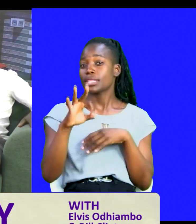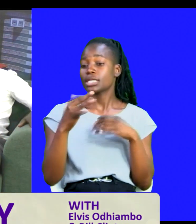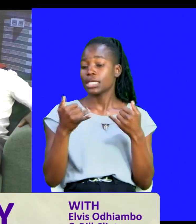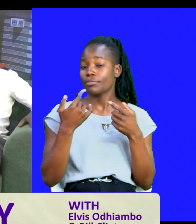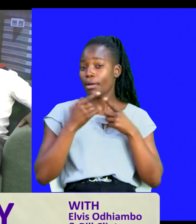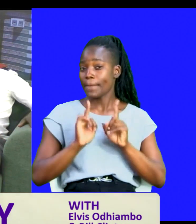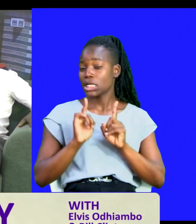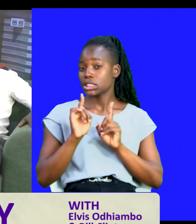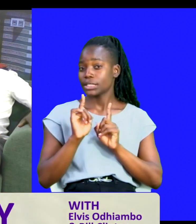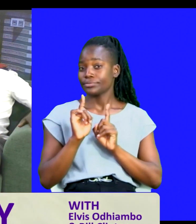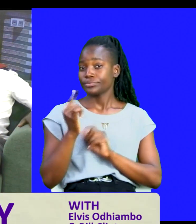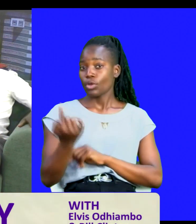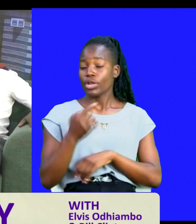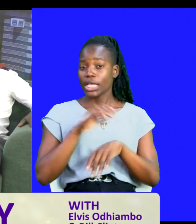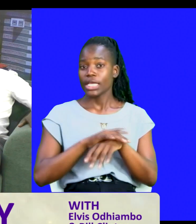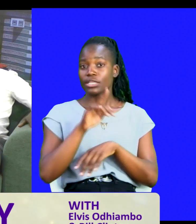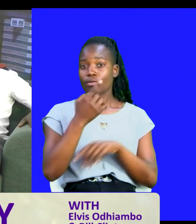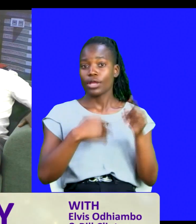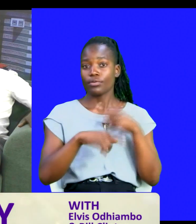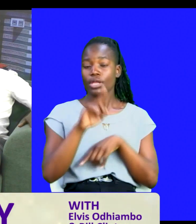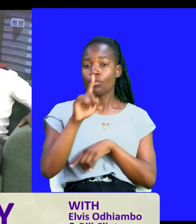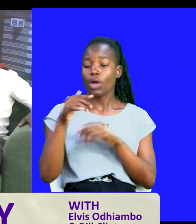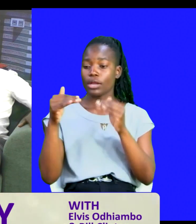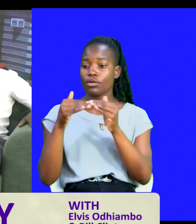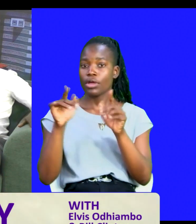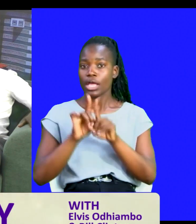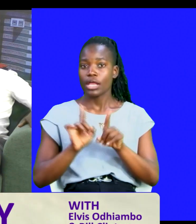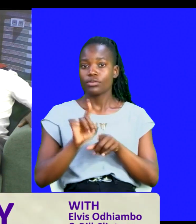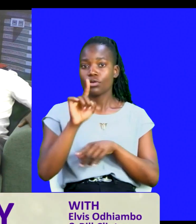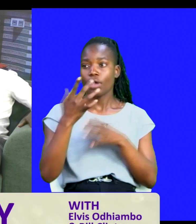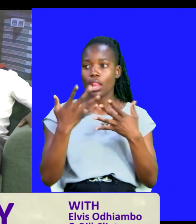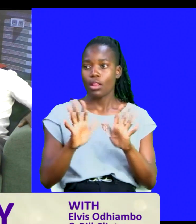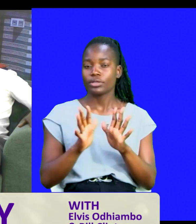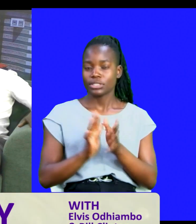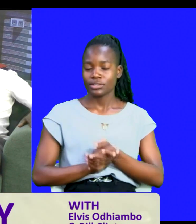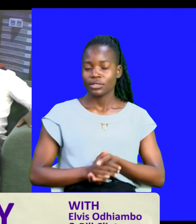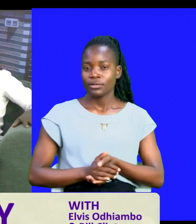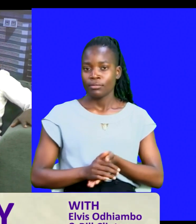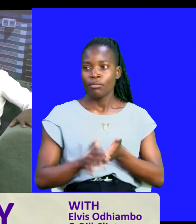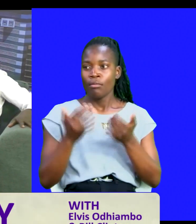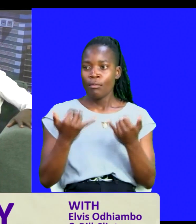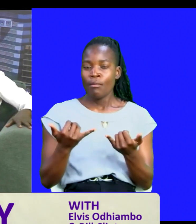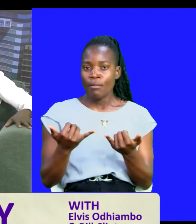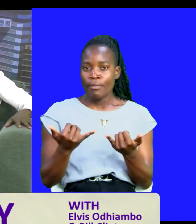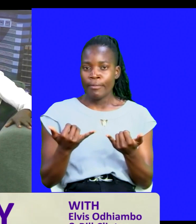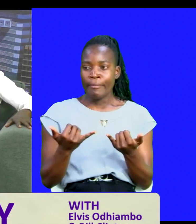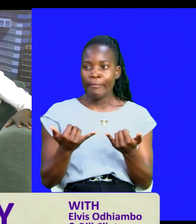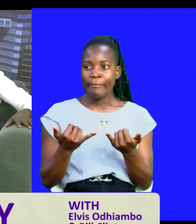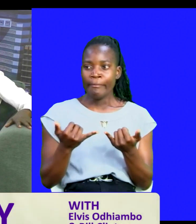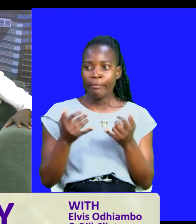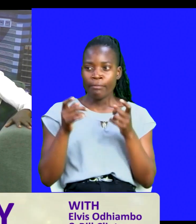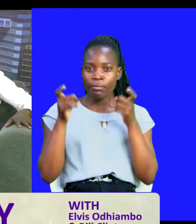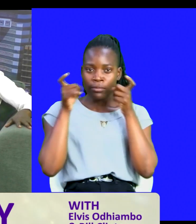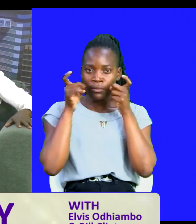then again, only getting 1 win, 1 draw, and 1 one loss so far. As far as things is concerned at the Tusker,